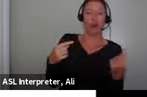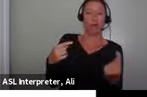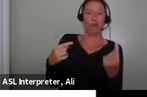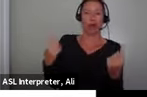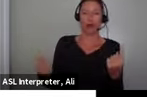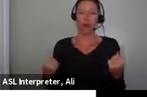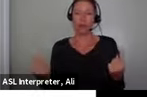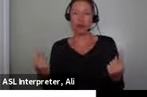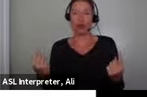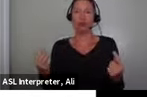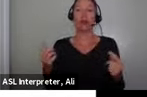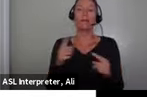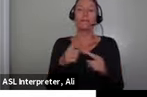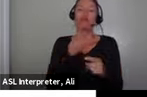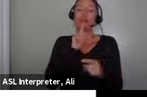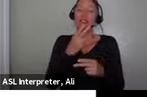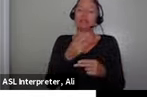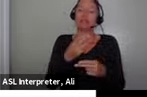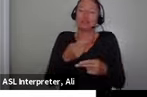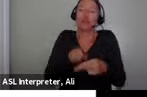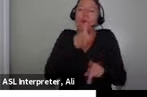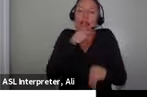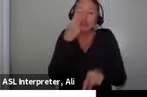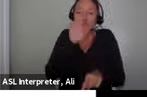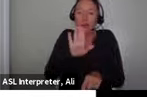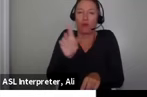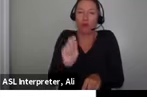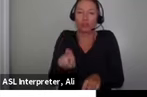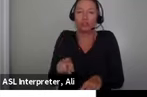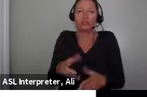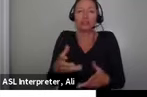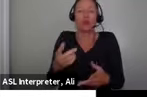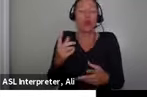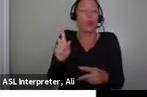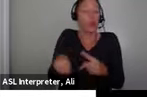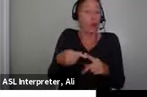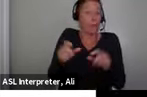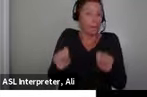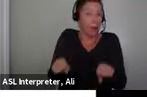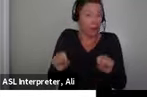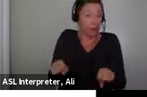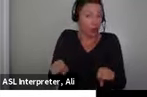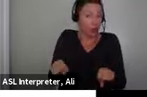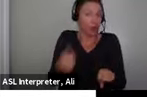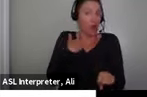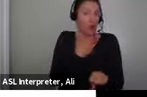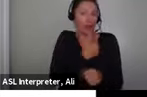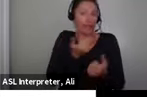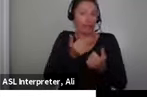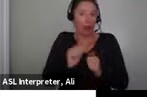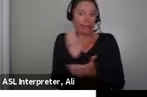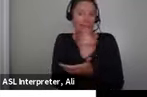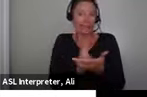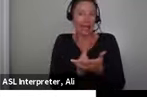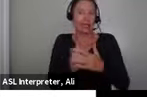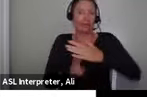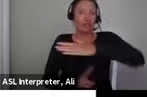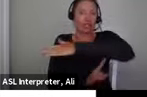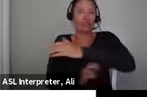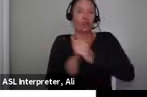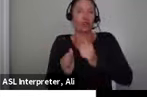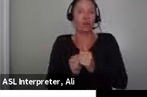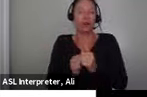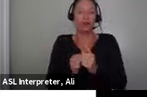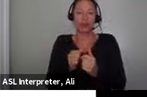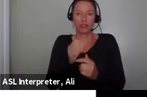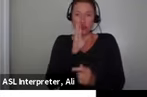But the short answer is, wherever possible, we try to design these projects with straight